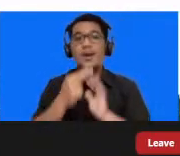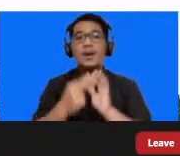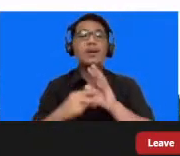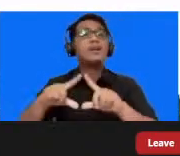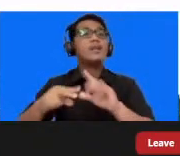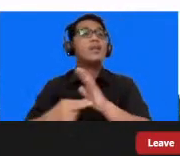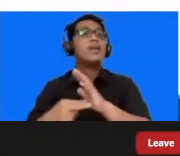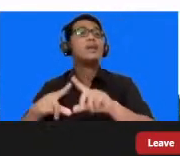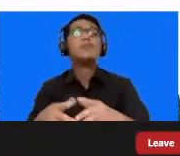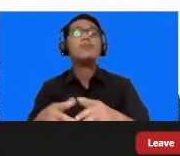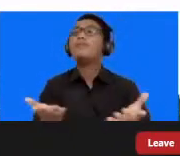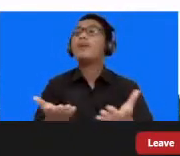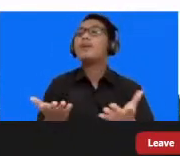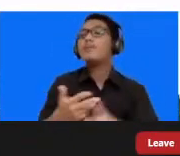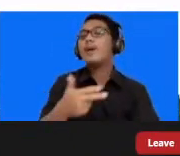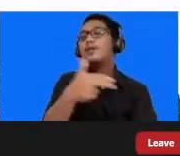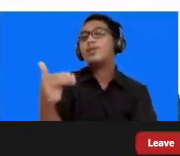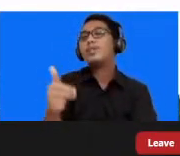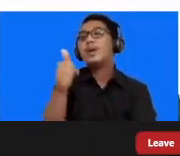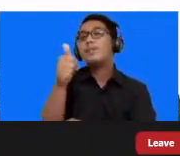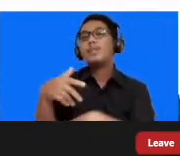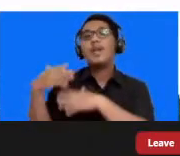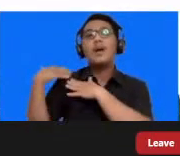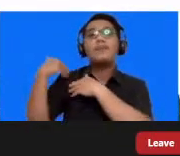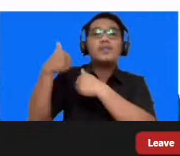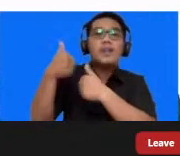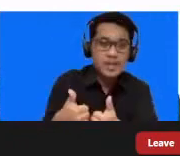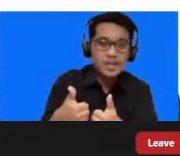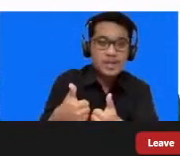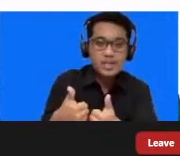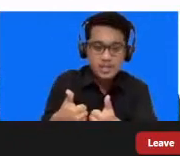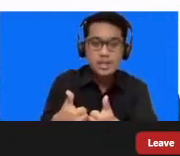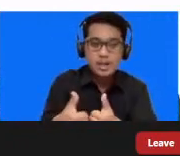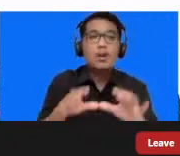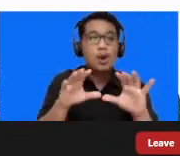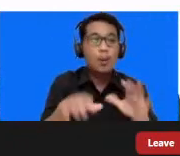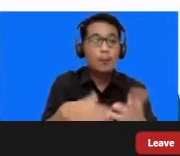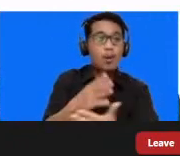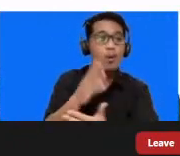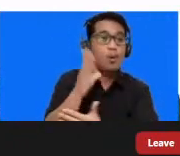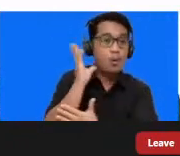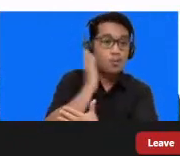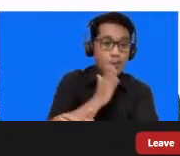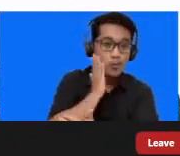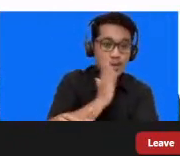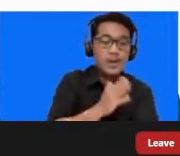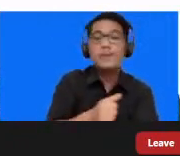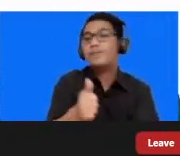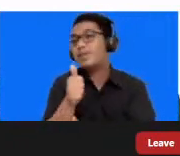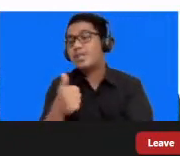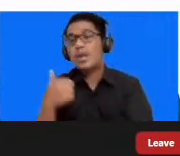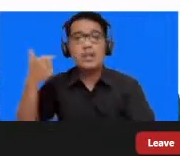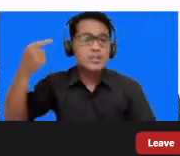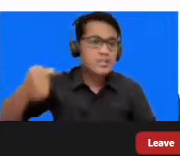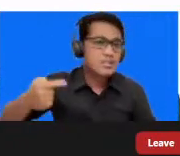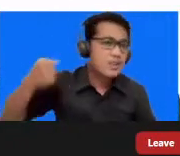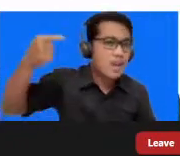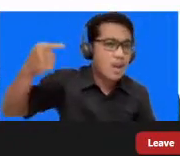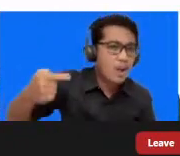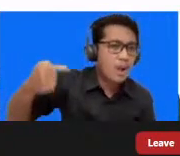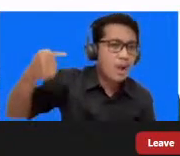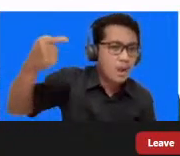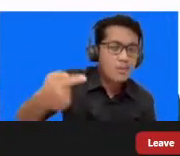ensure that the youth groups updated with the latest issues such as climate change and then gender or